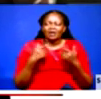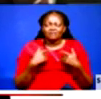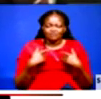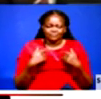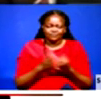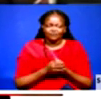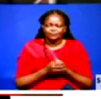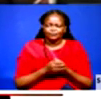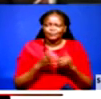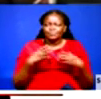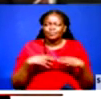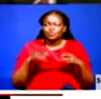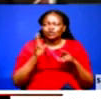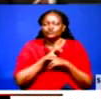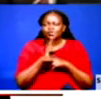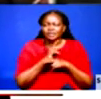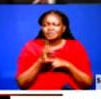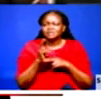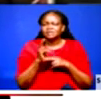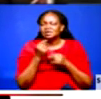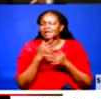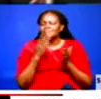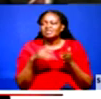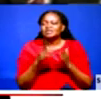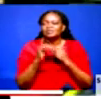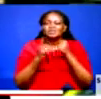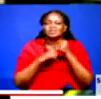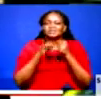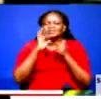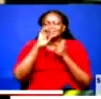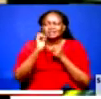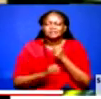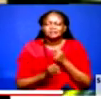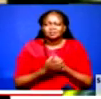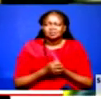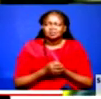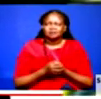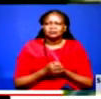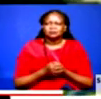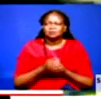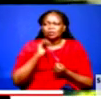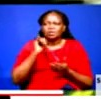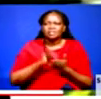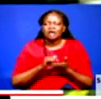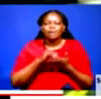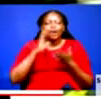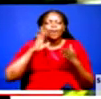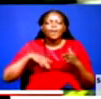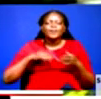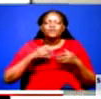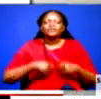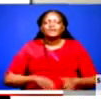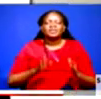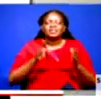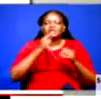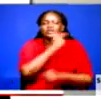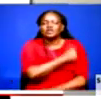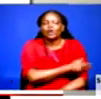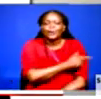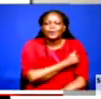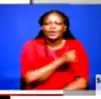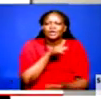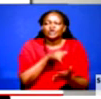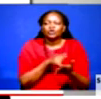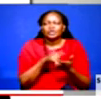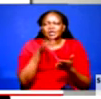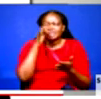those who are using any method, they are 63%. Counties that had more women giving birth in the hospital include